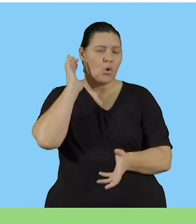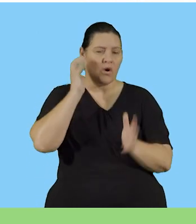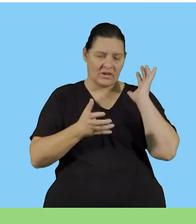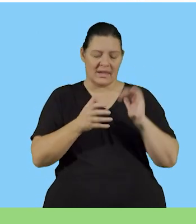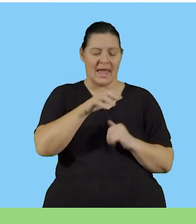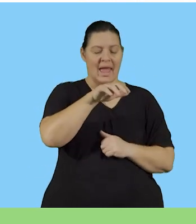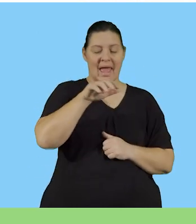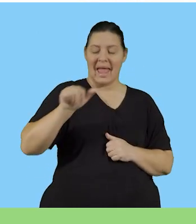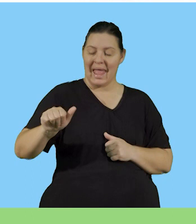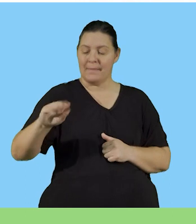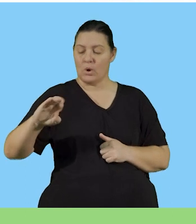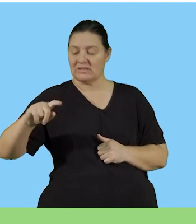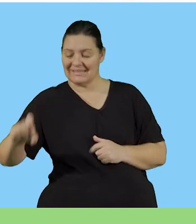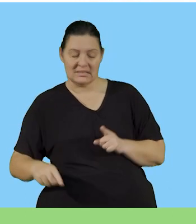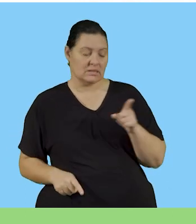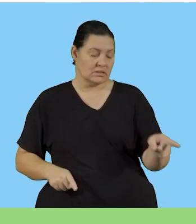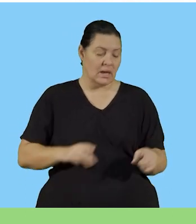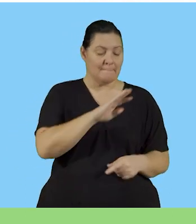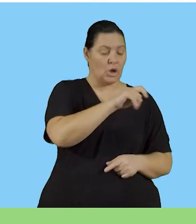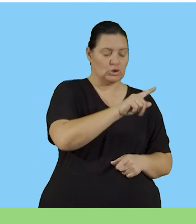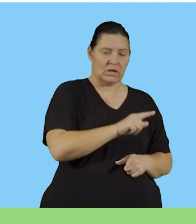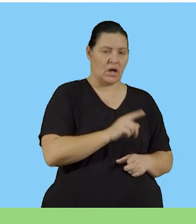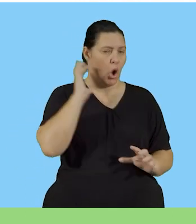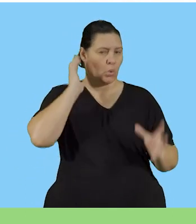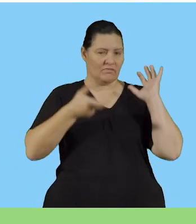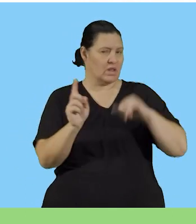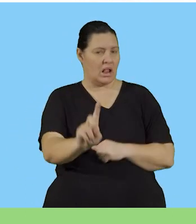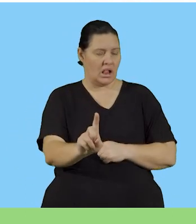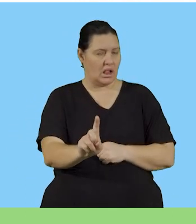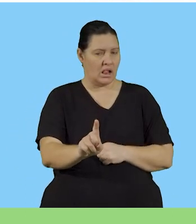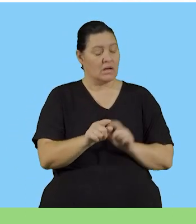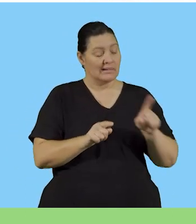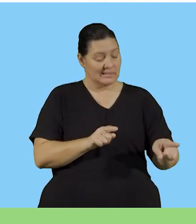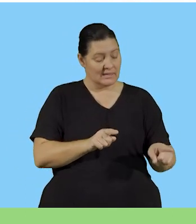confuse abiotic with biotic. So